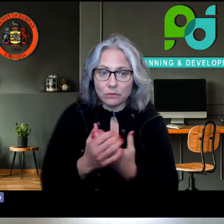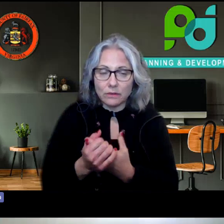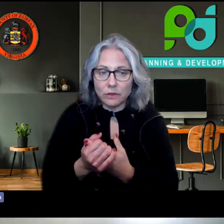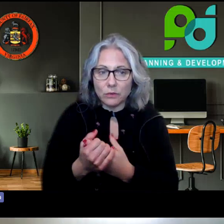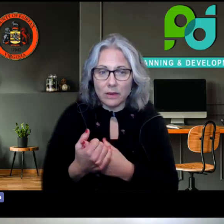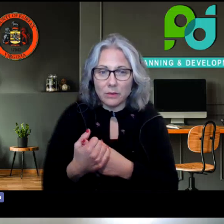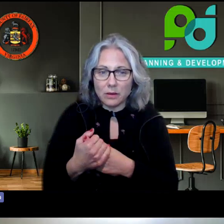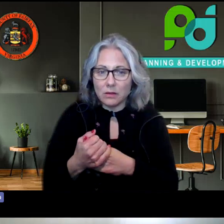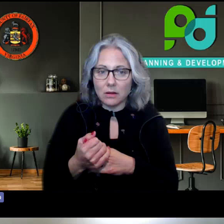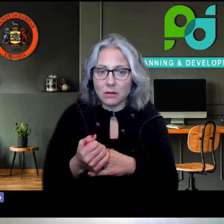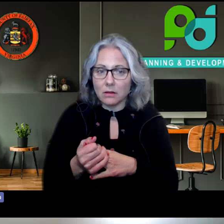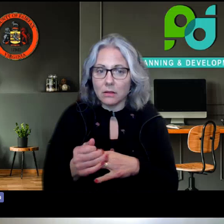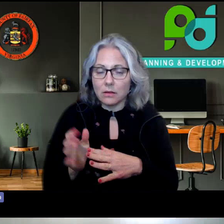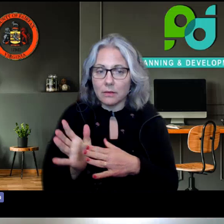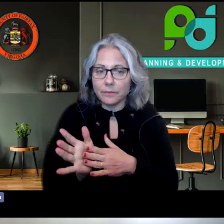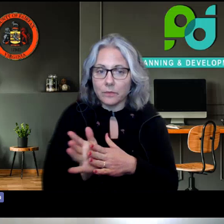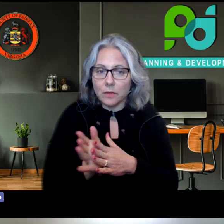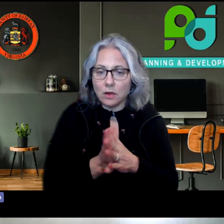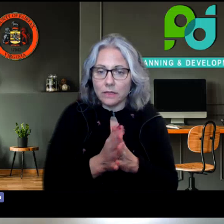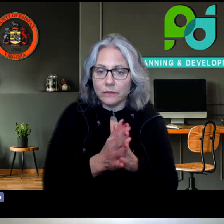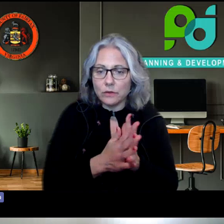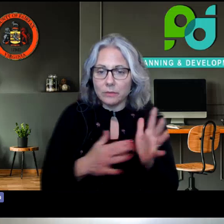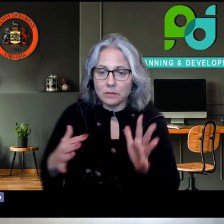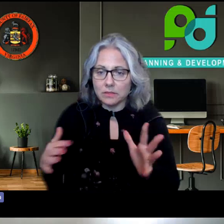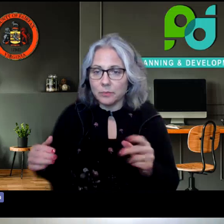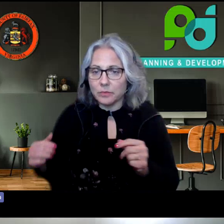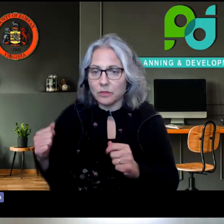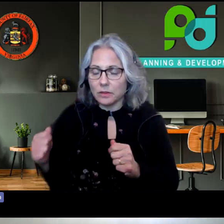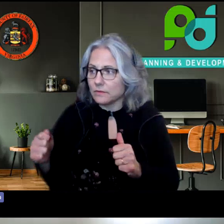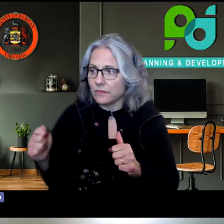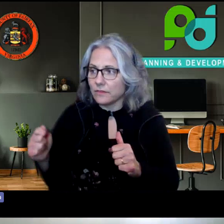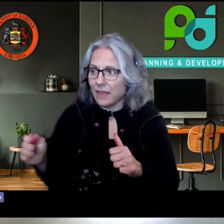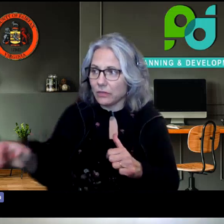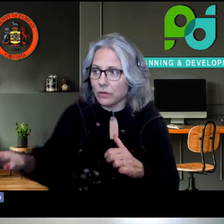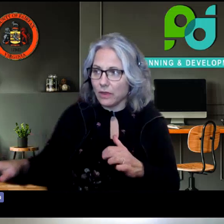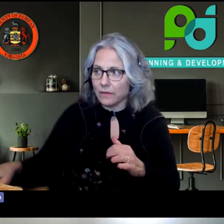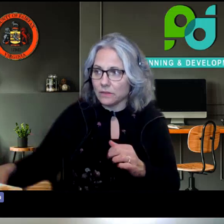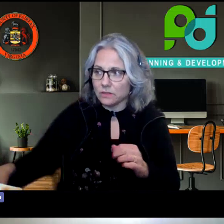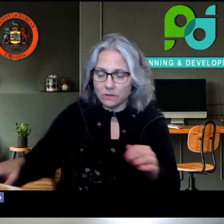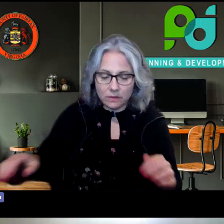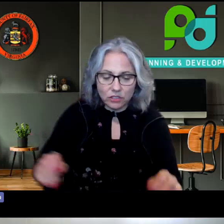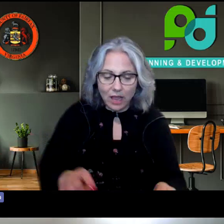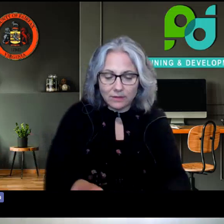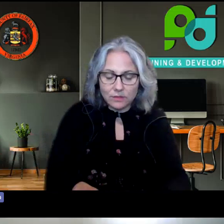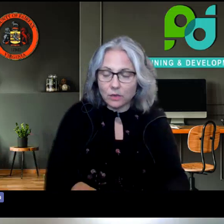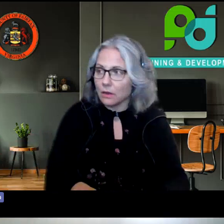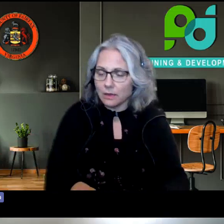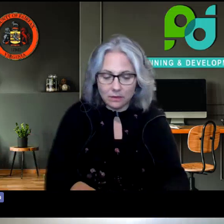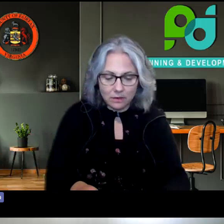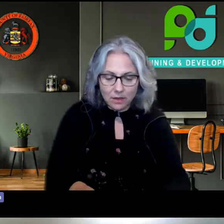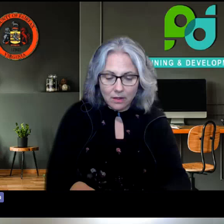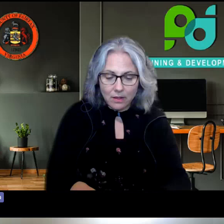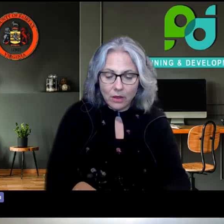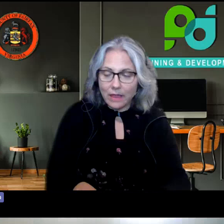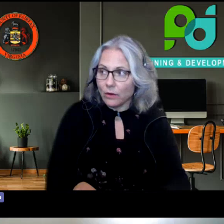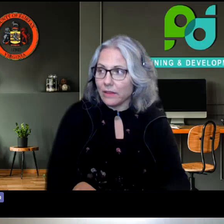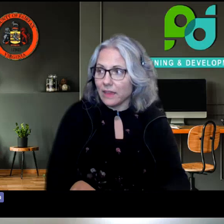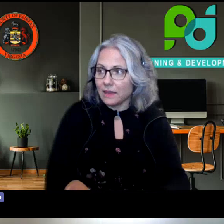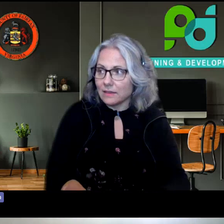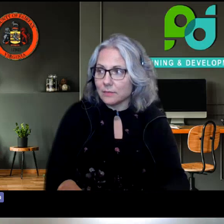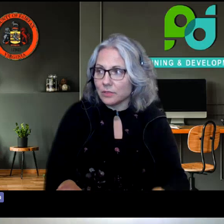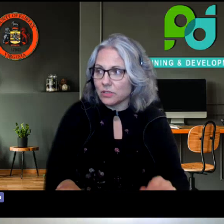if you Ray or Carly, if you'd able to find that and throw that in the chat. Oh, I'm looking for it right now.